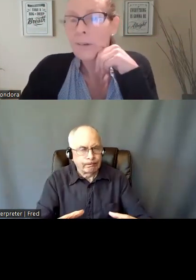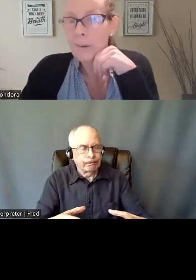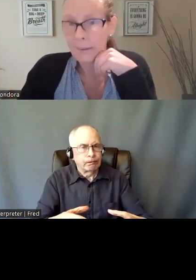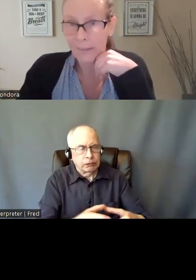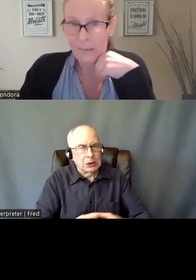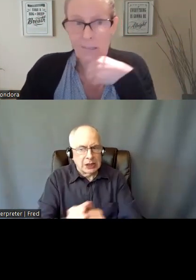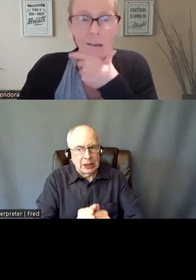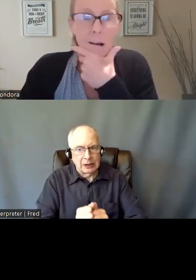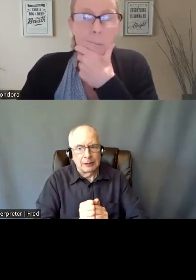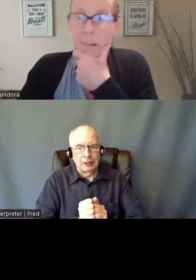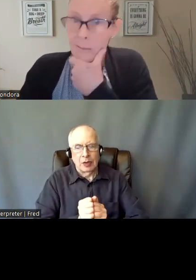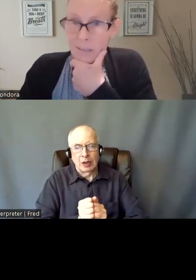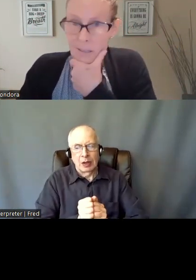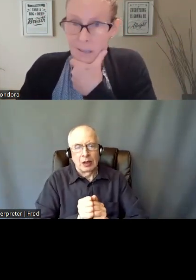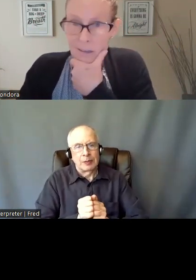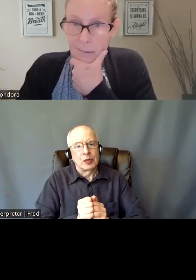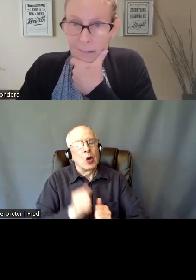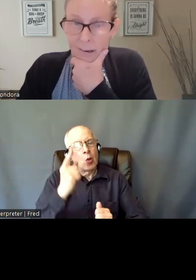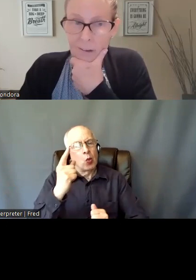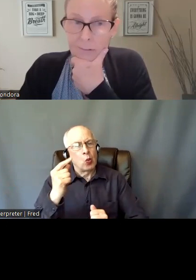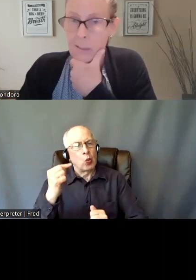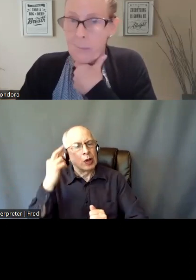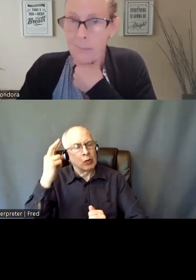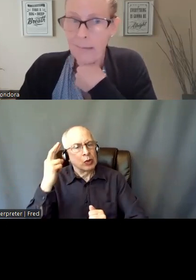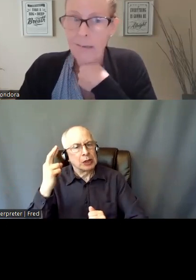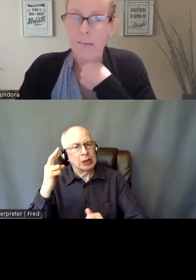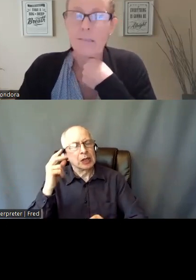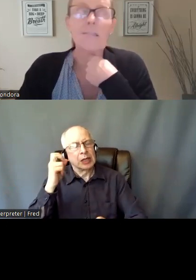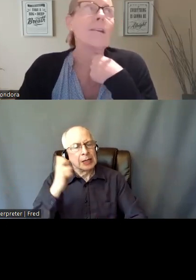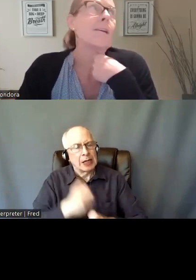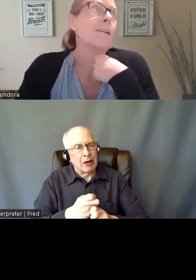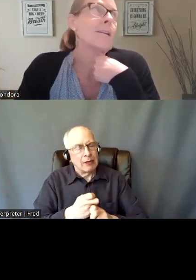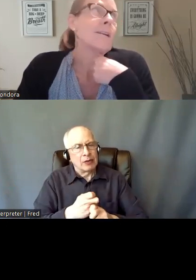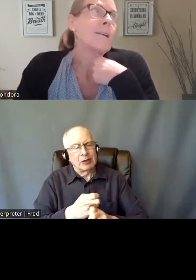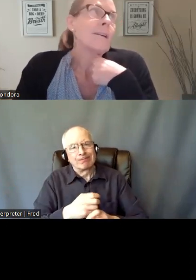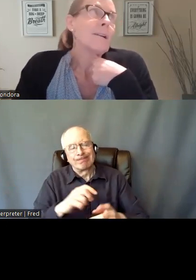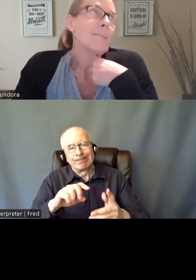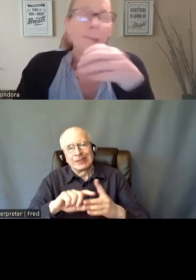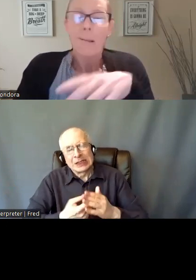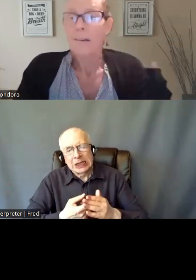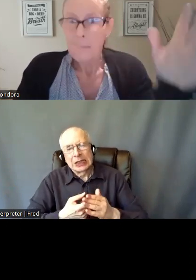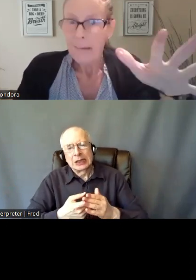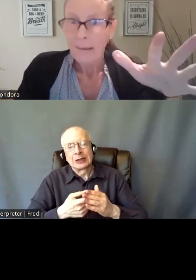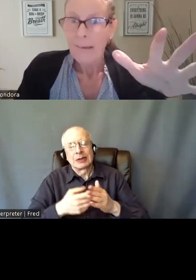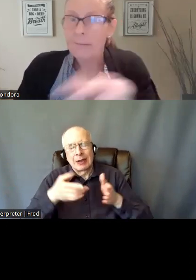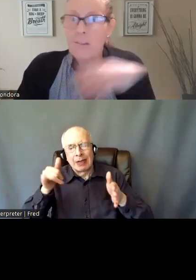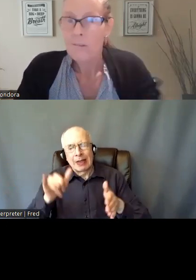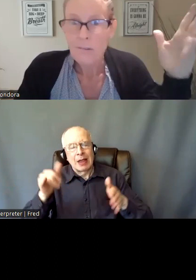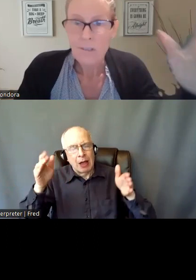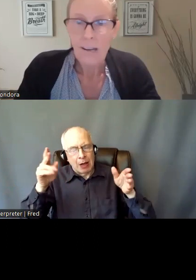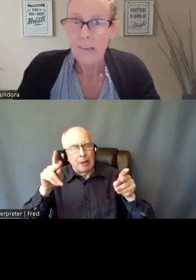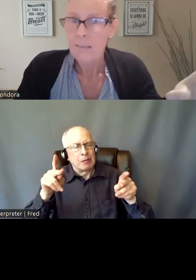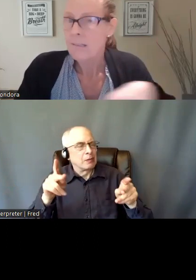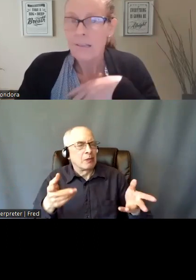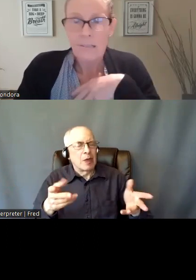So I alluded to this. One of the reasons that it's really tough to implement is people are demanding it,